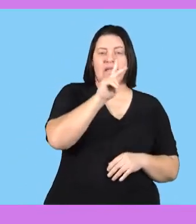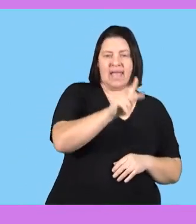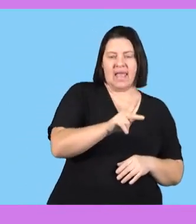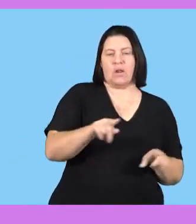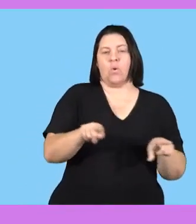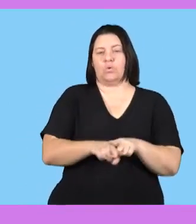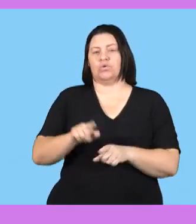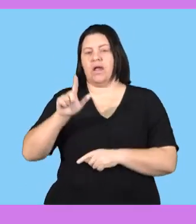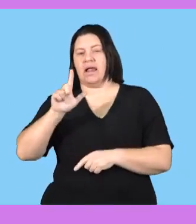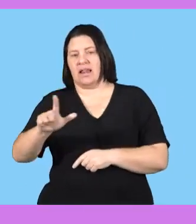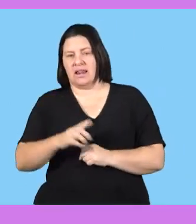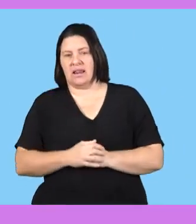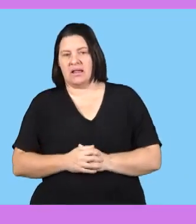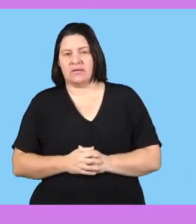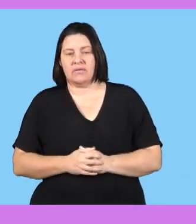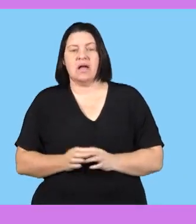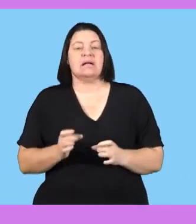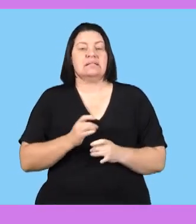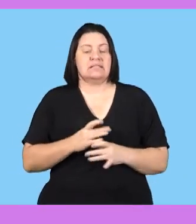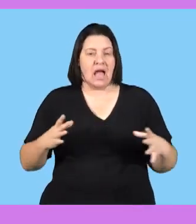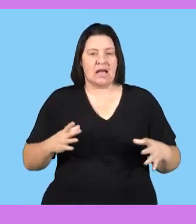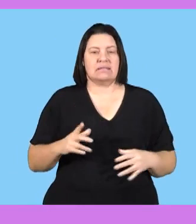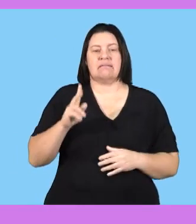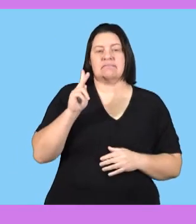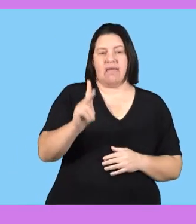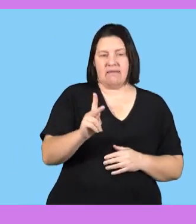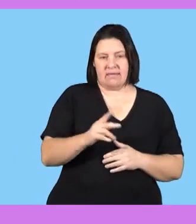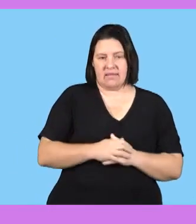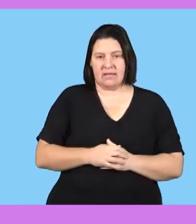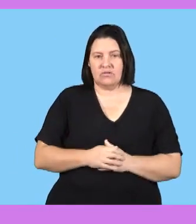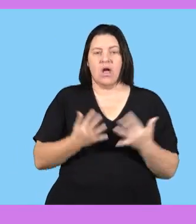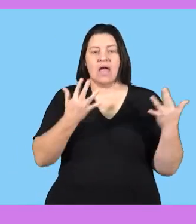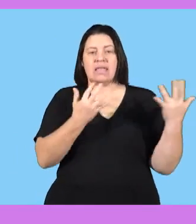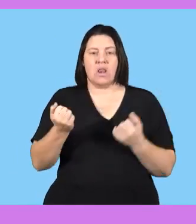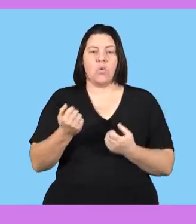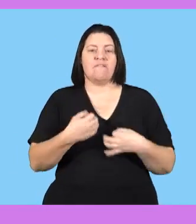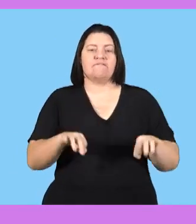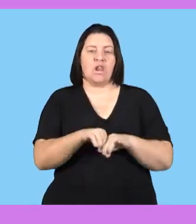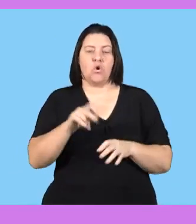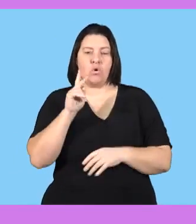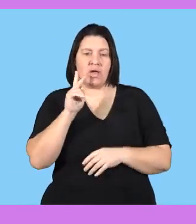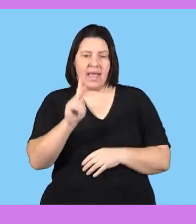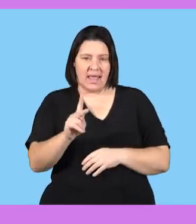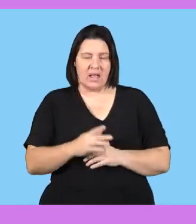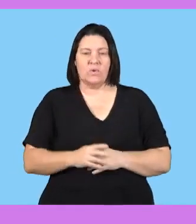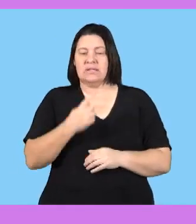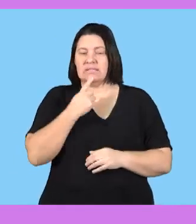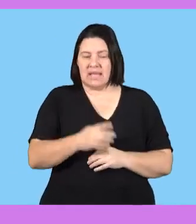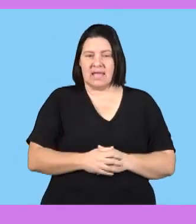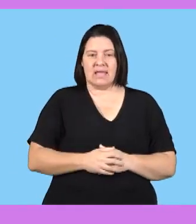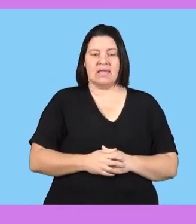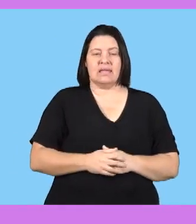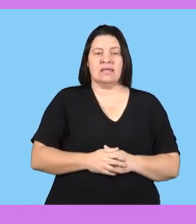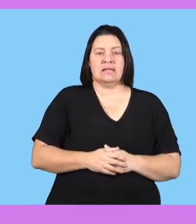K and L. Can we start with the value of K? To calculate the value of K, we